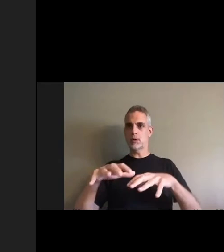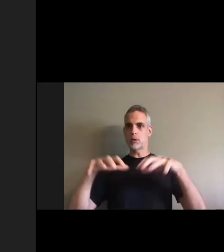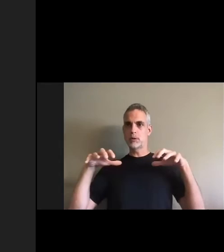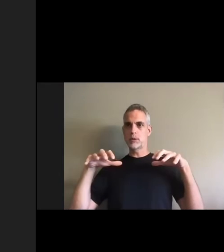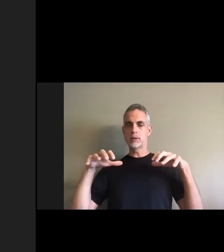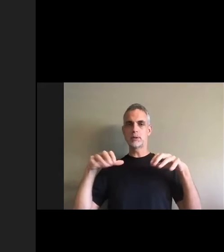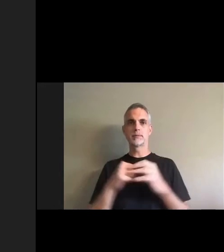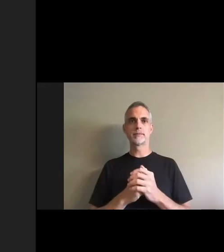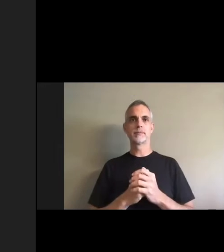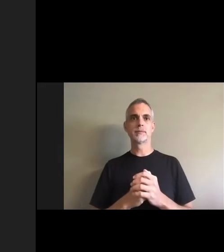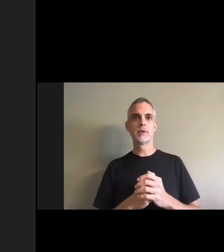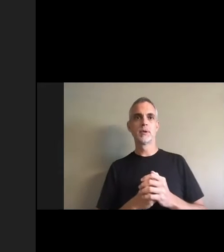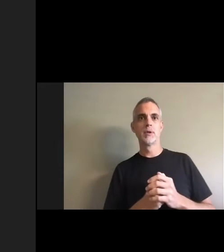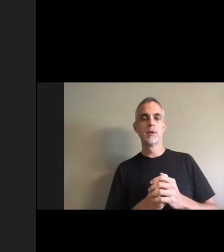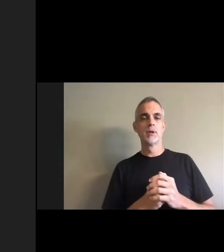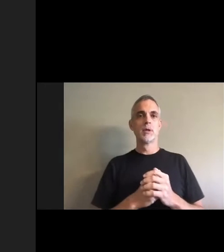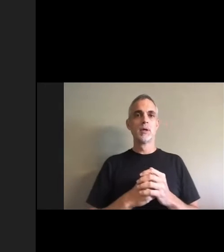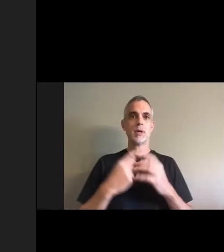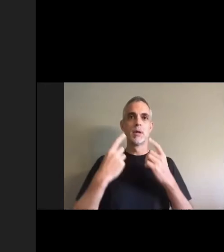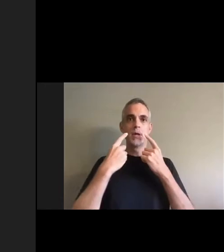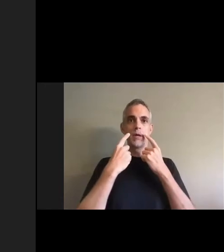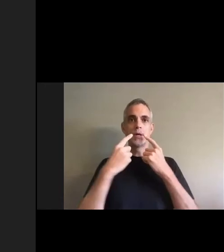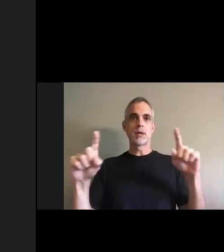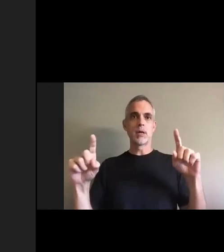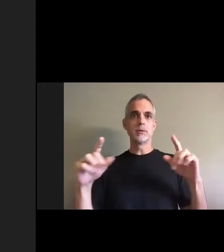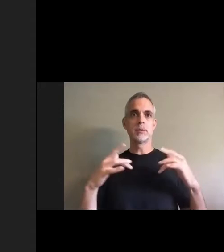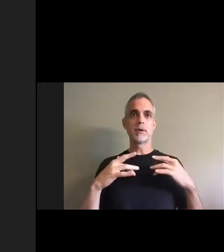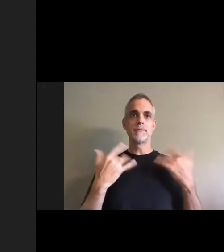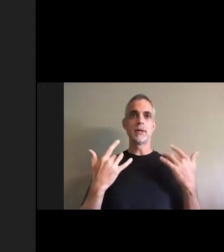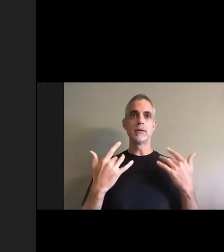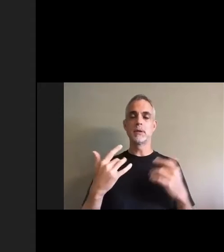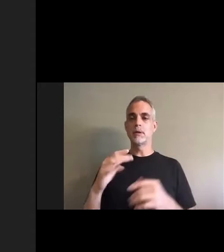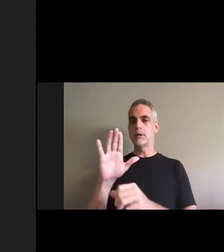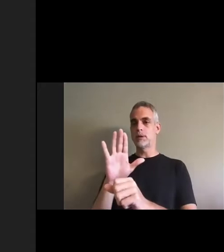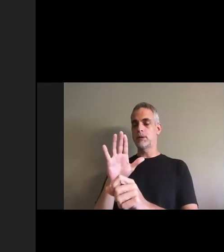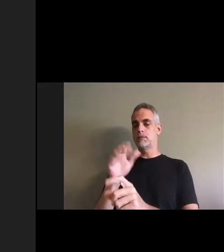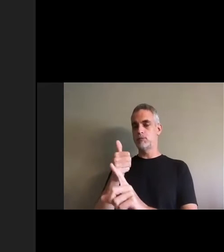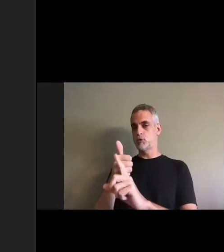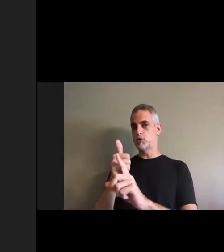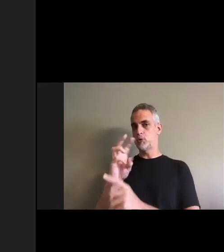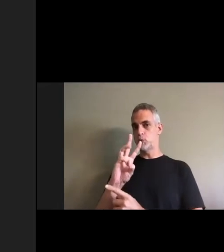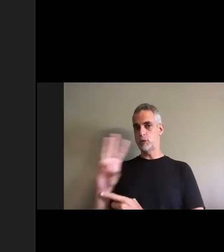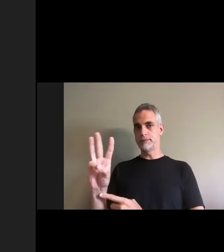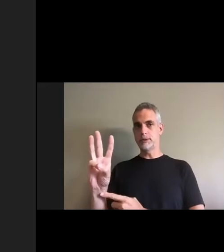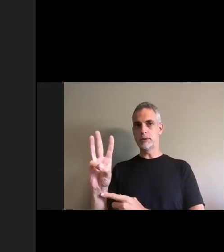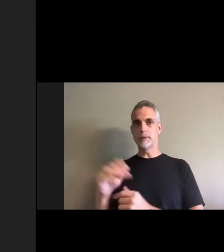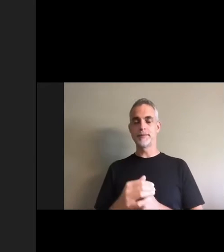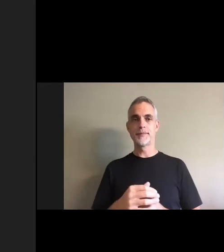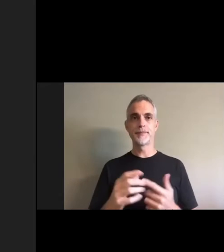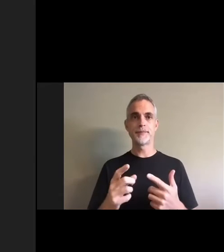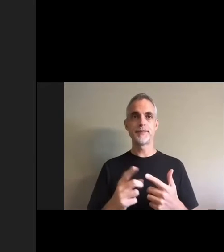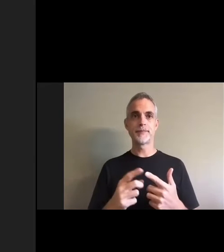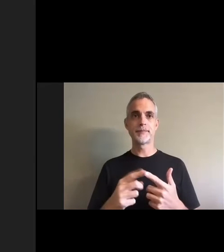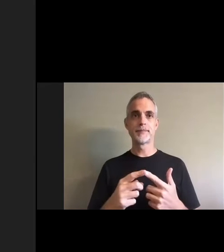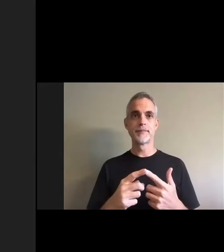Growing your audience. That's key. Announce the event on your